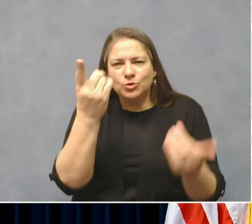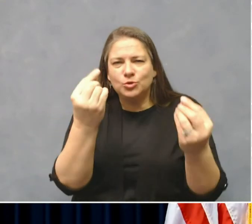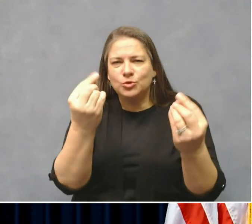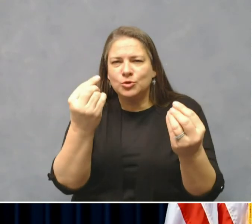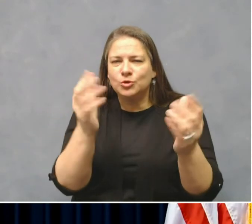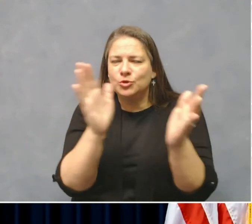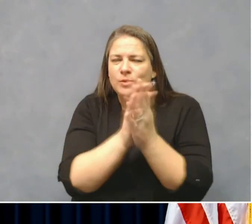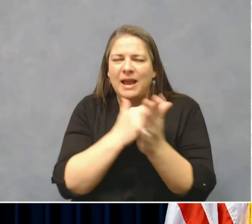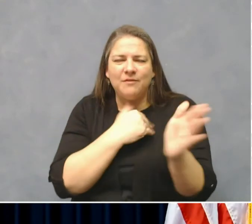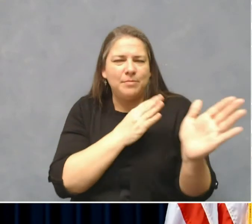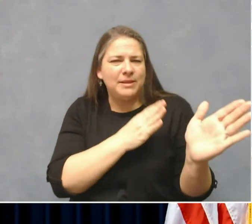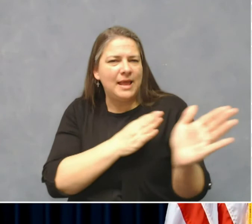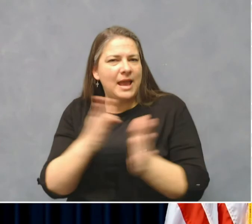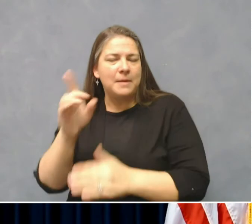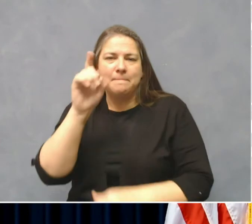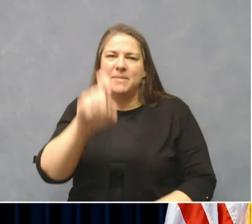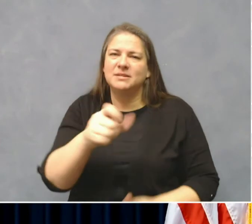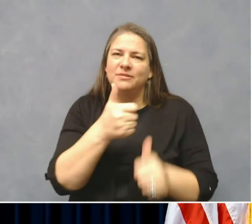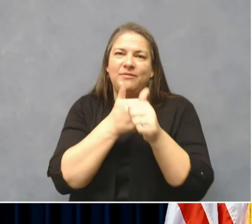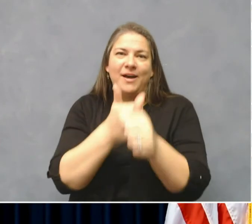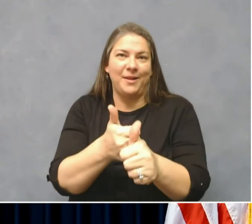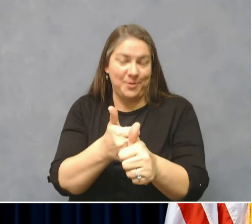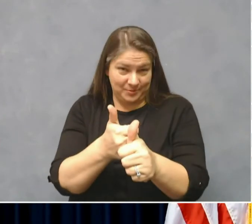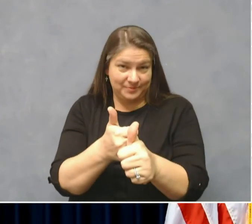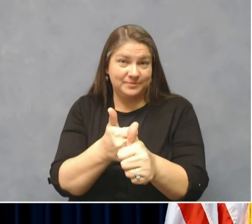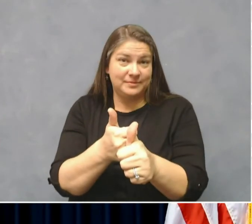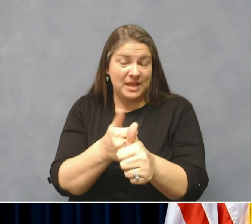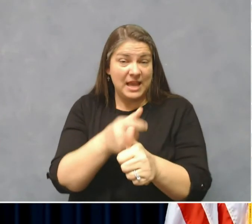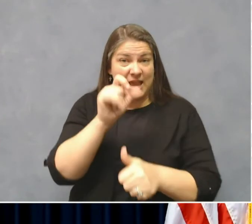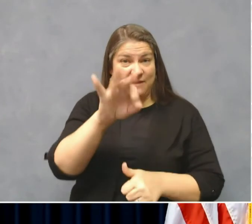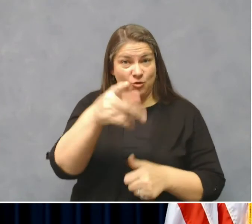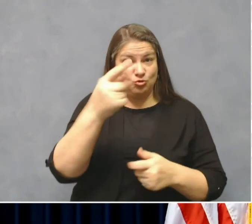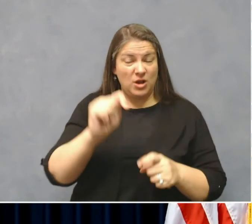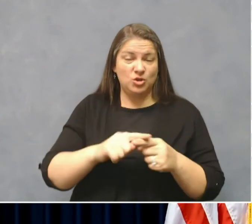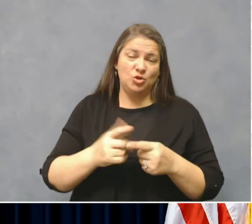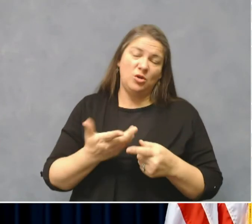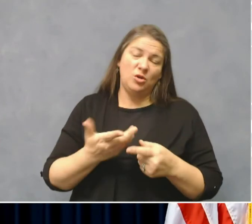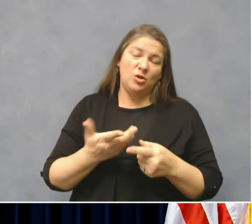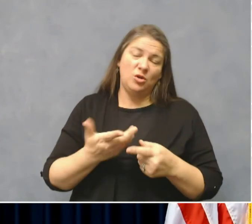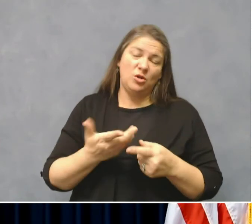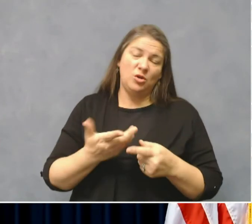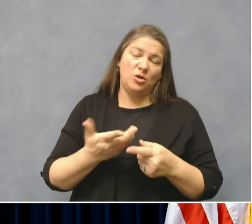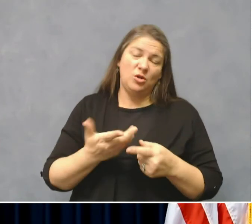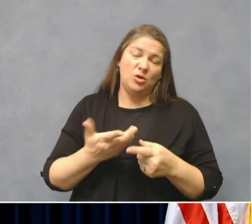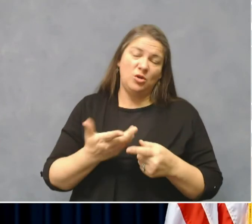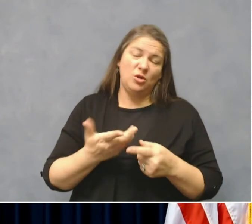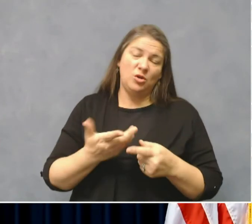have the will to do it. If you're trying to be the exception, don't want to follow the rules,